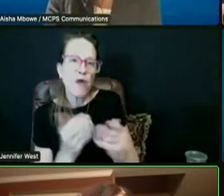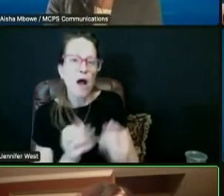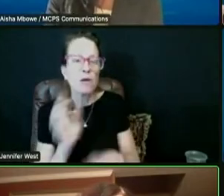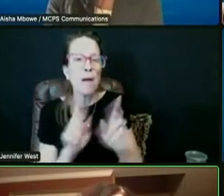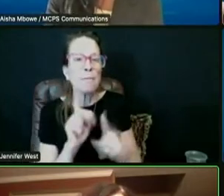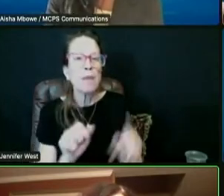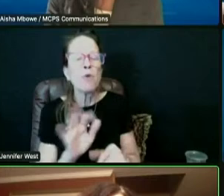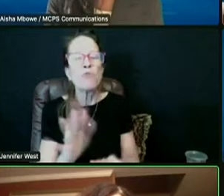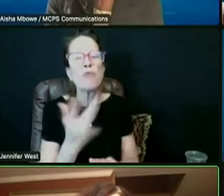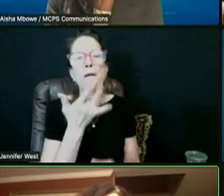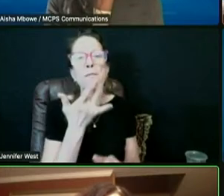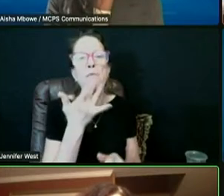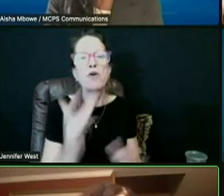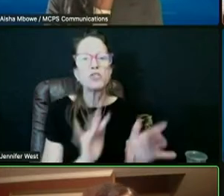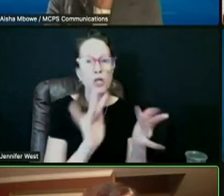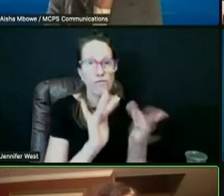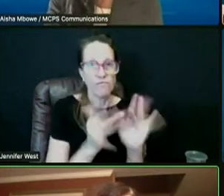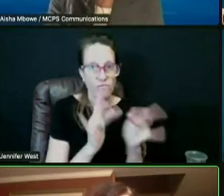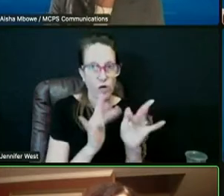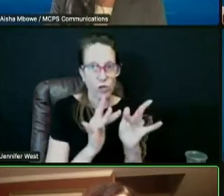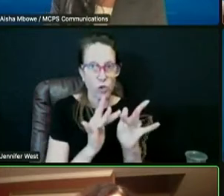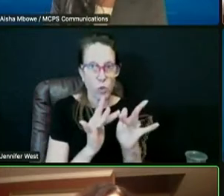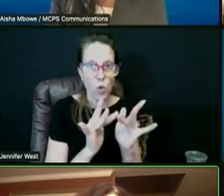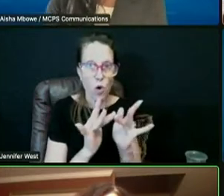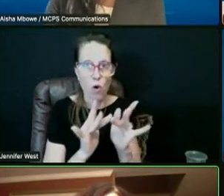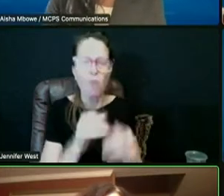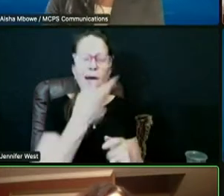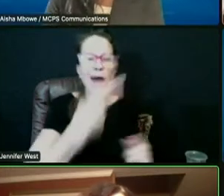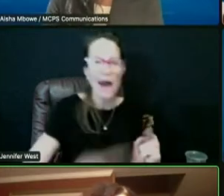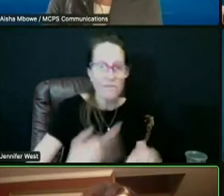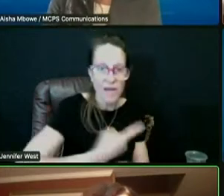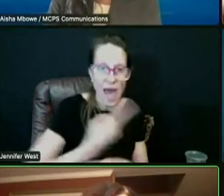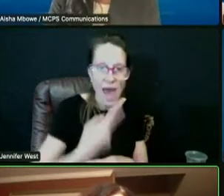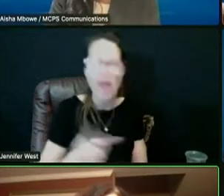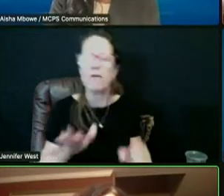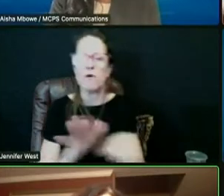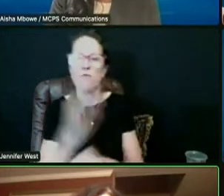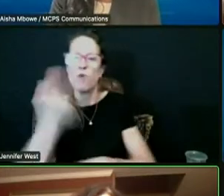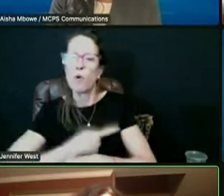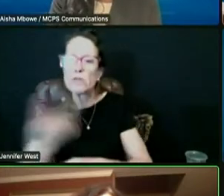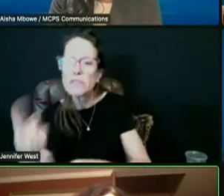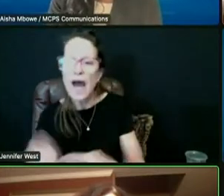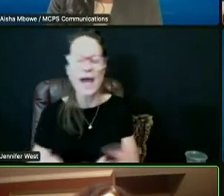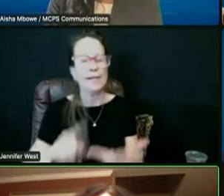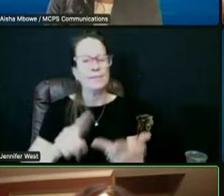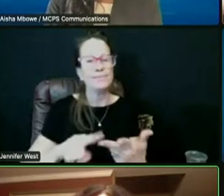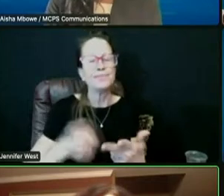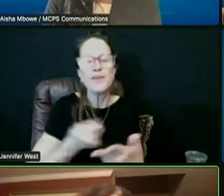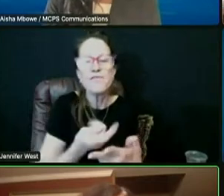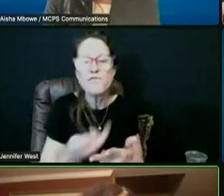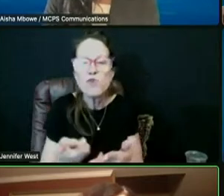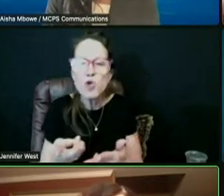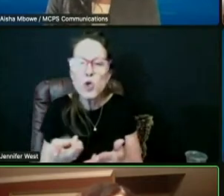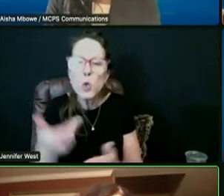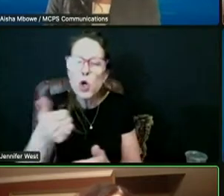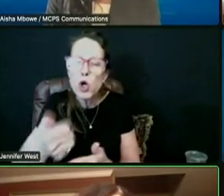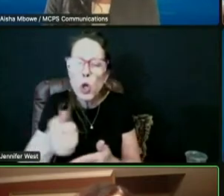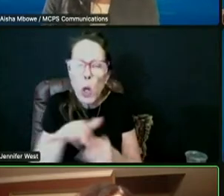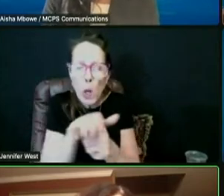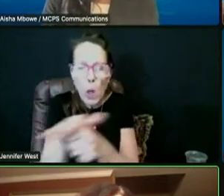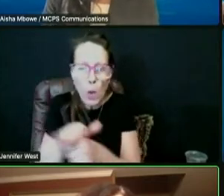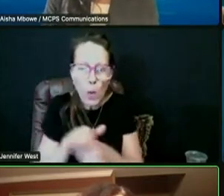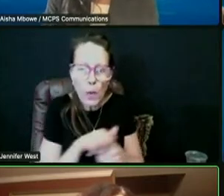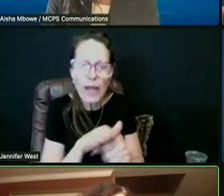for virtual, in-person, a combination, half-day, full-day, fewer locations. So I've noted the